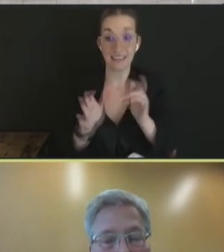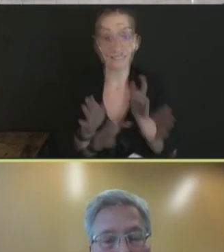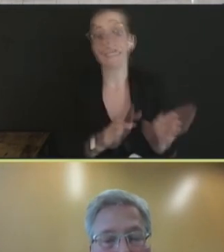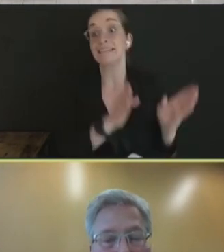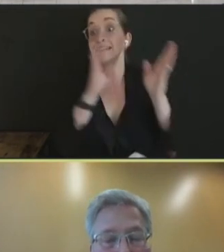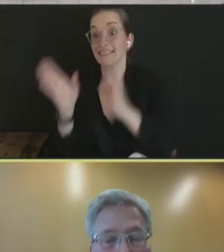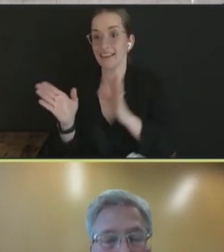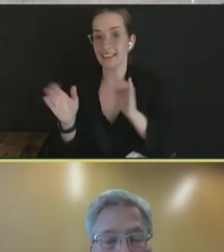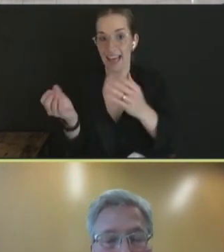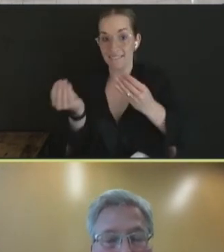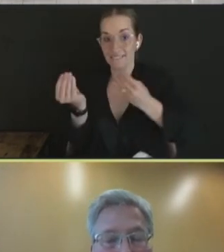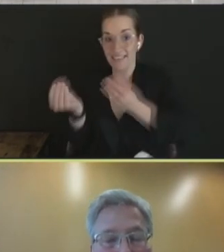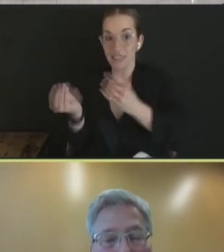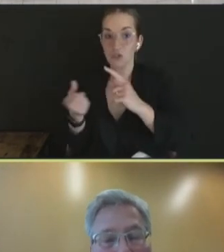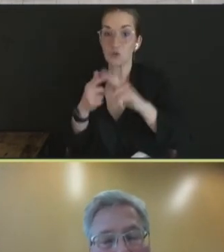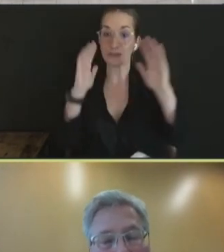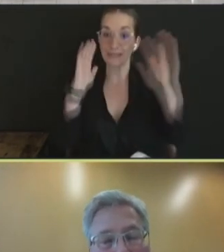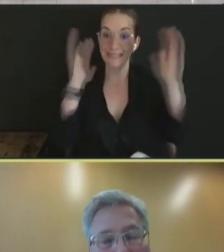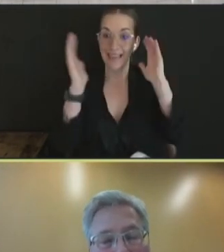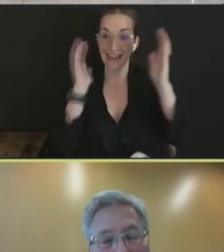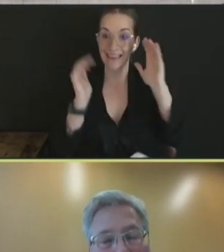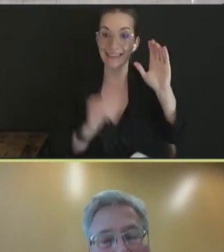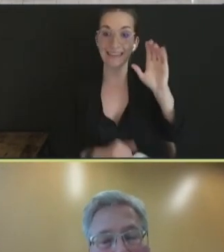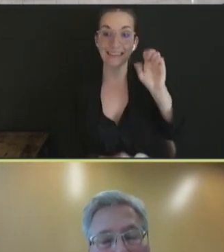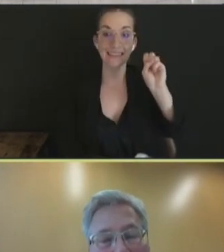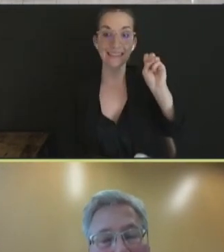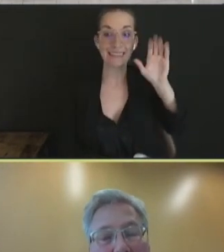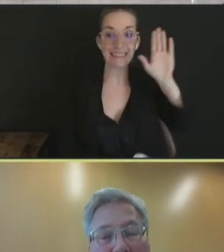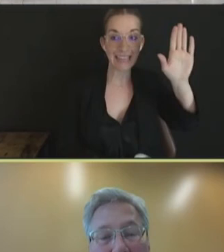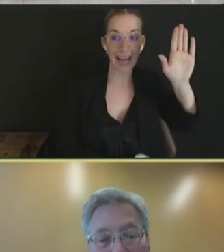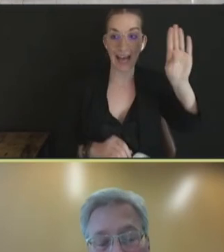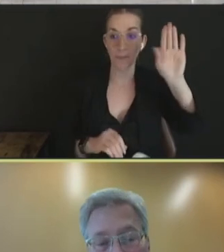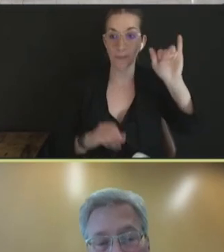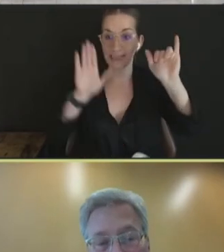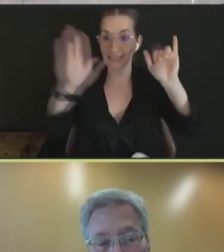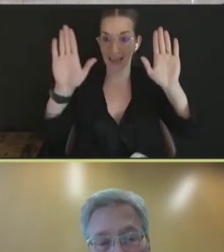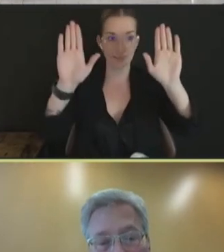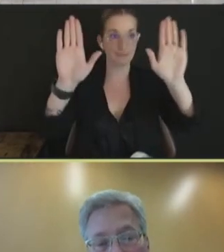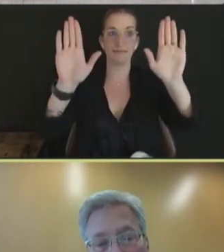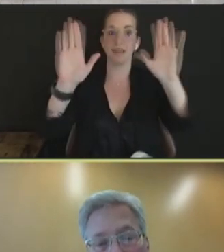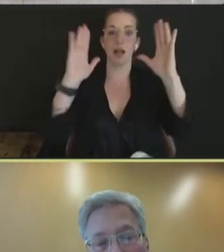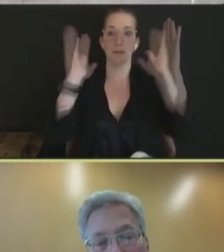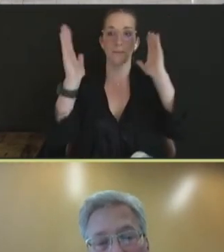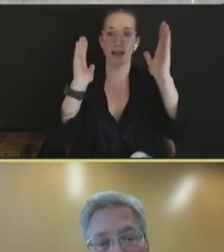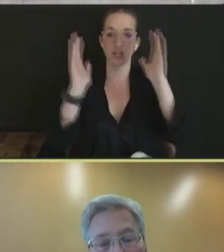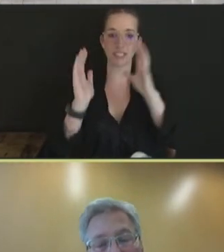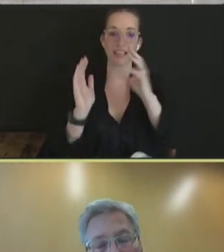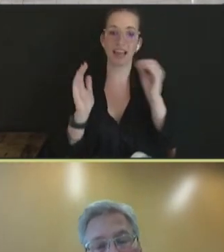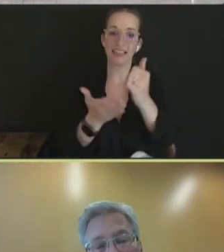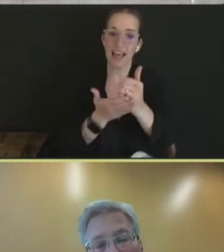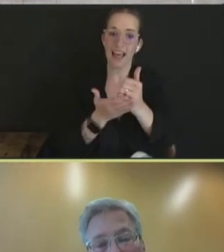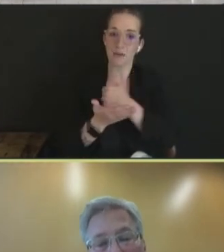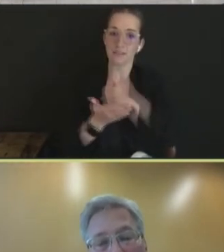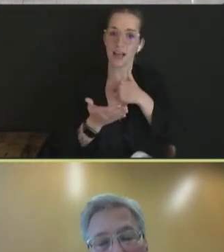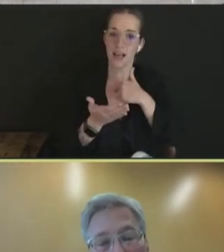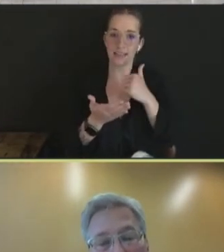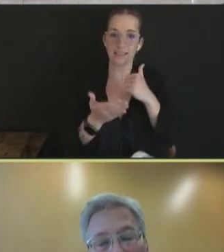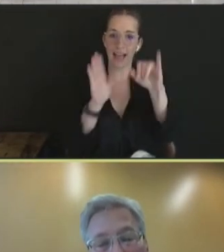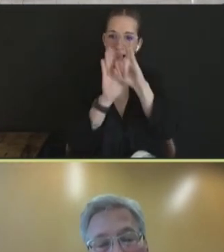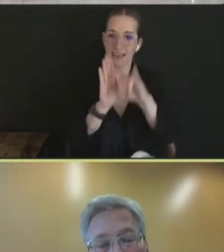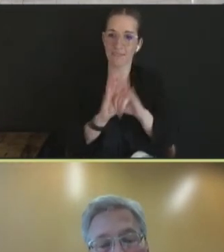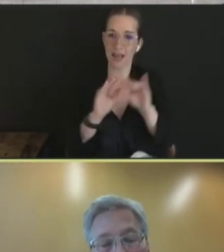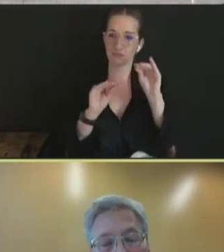side-by-side comparison, and one that was intended to enable prioritization. And this prioritization is one that we hope